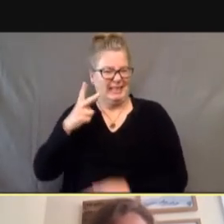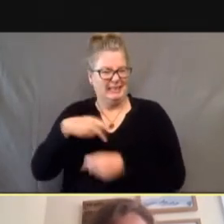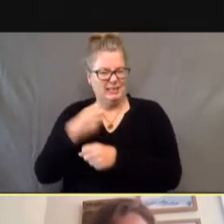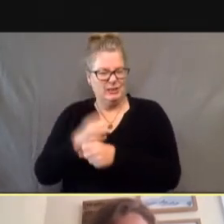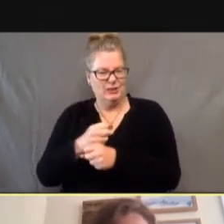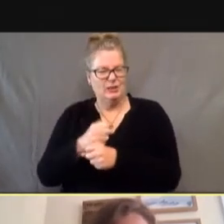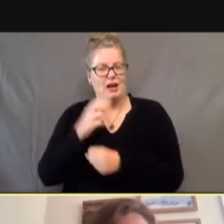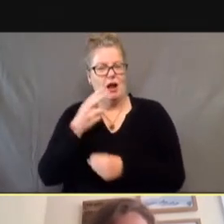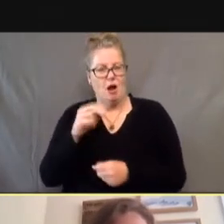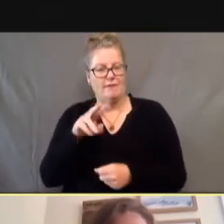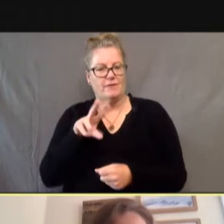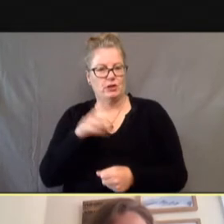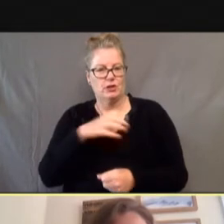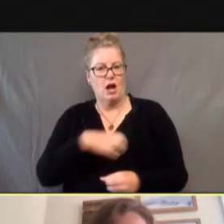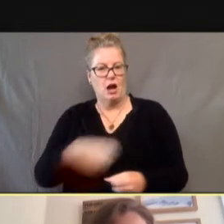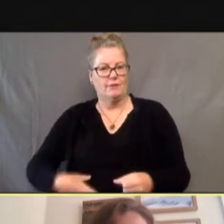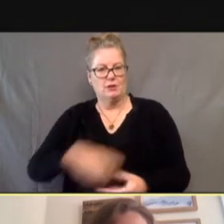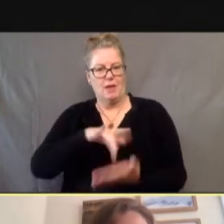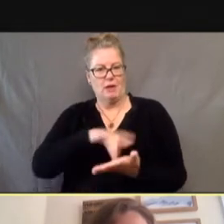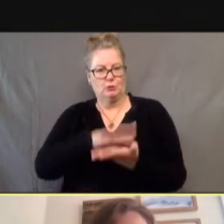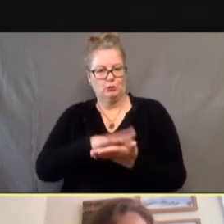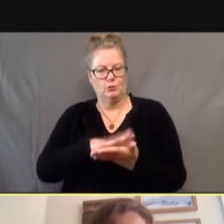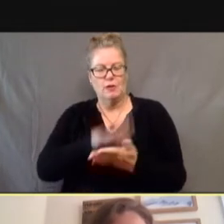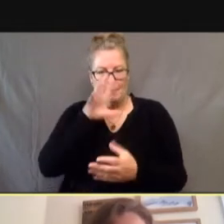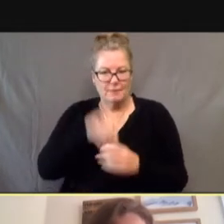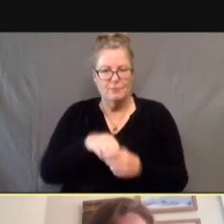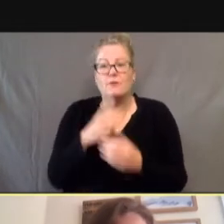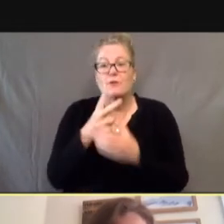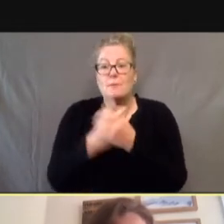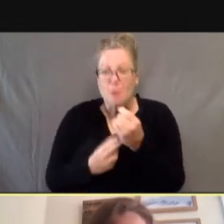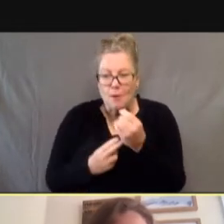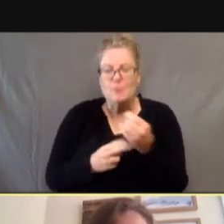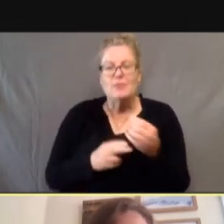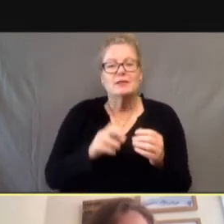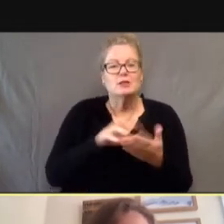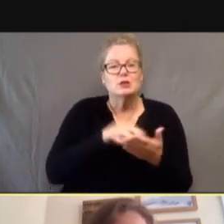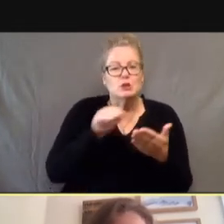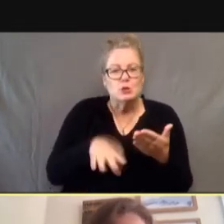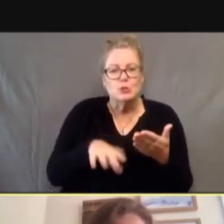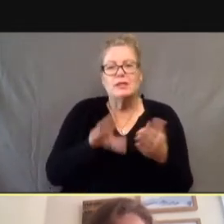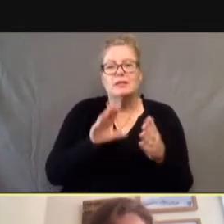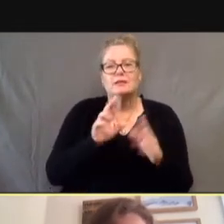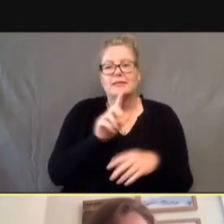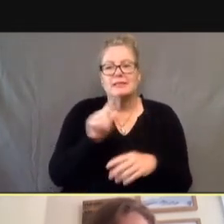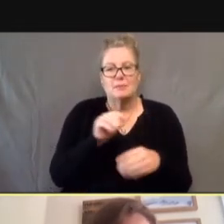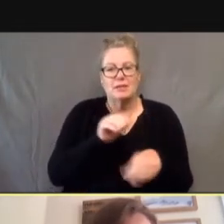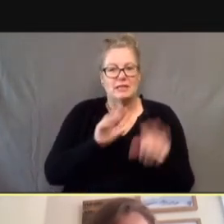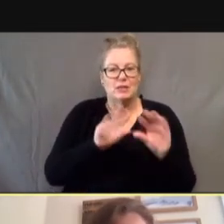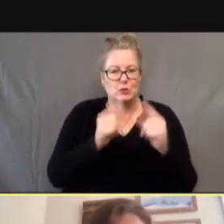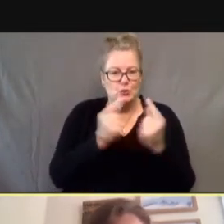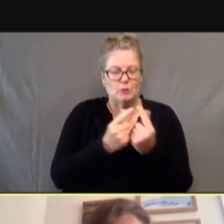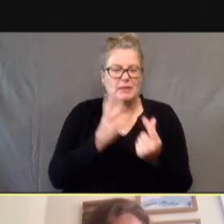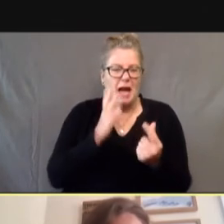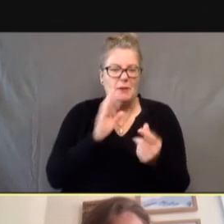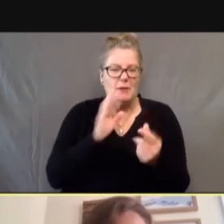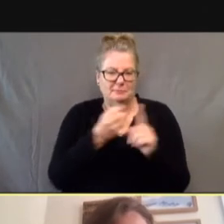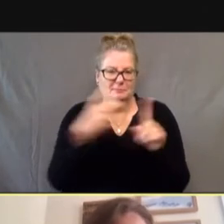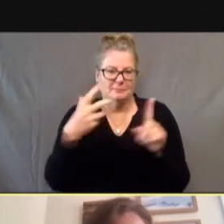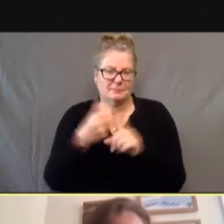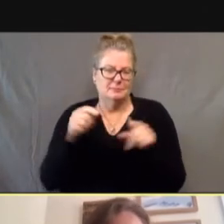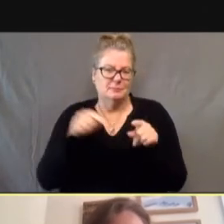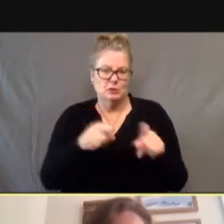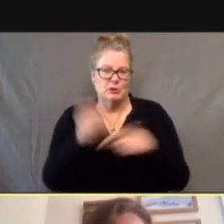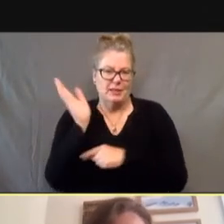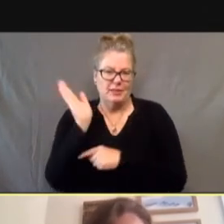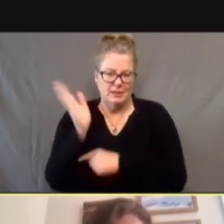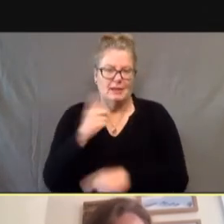the Harvard Disability Student Groups that you will learn about in this talk. I'm also so excited to be here with this incredible group of speakers to